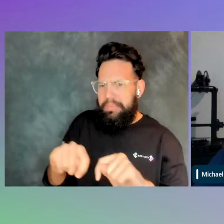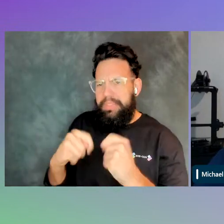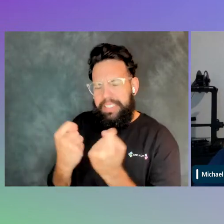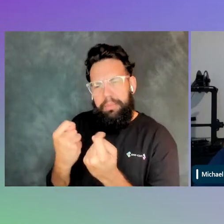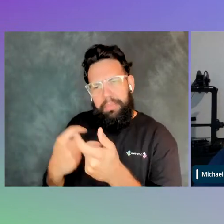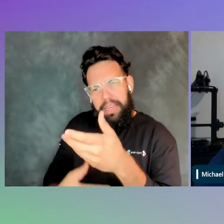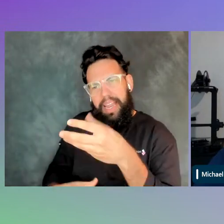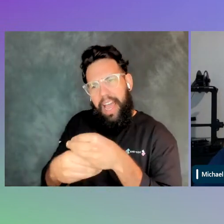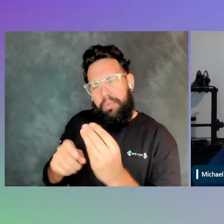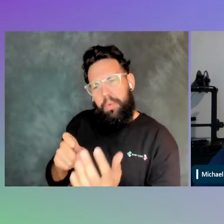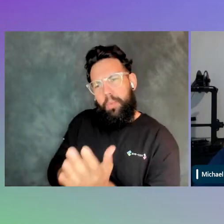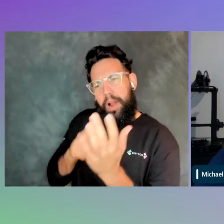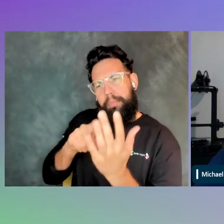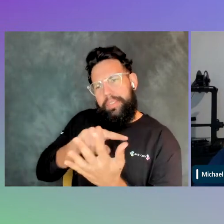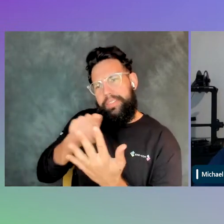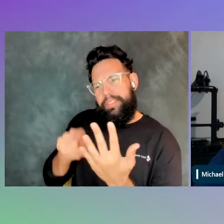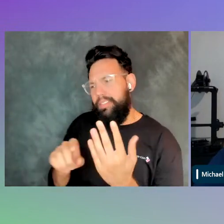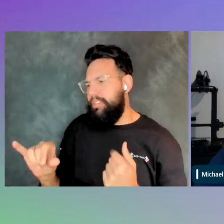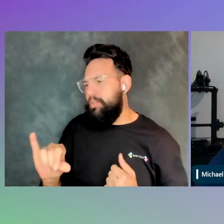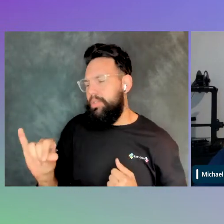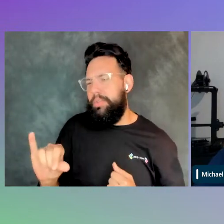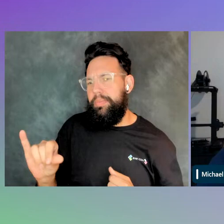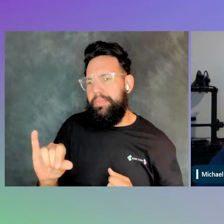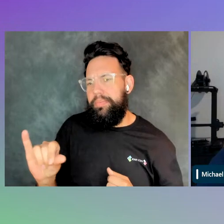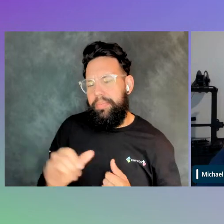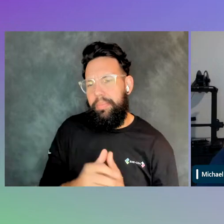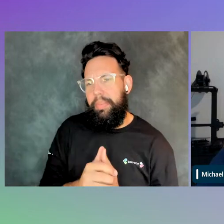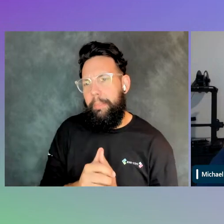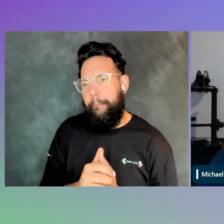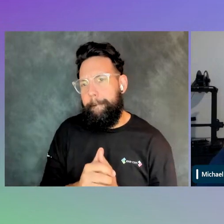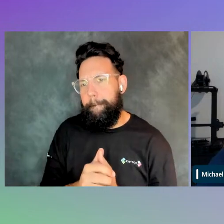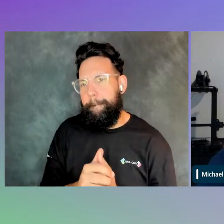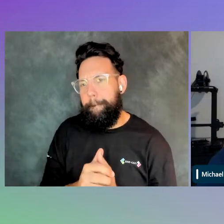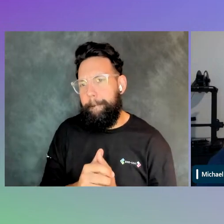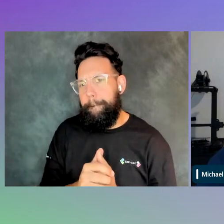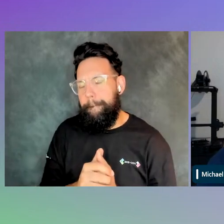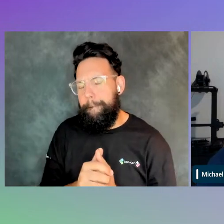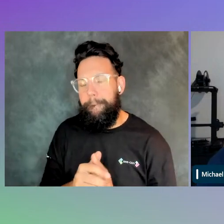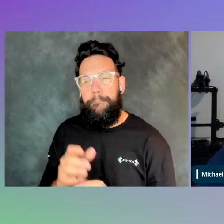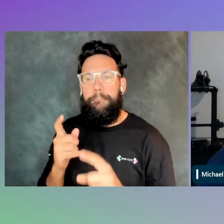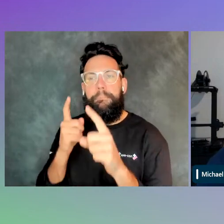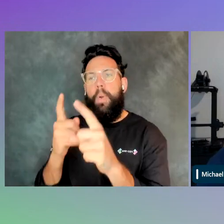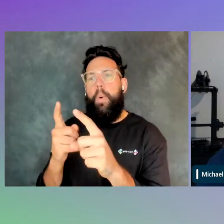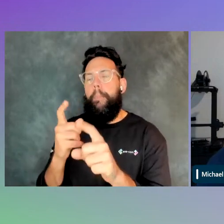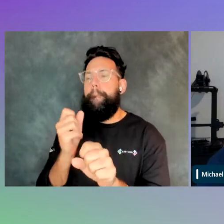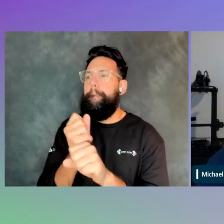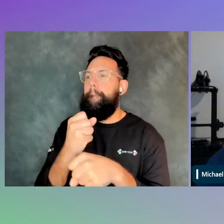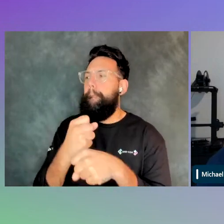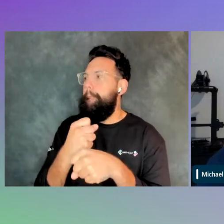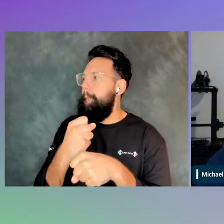talk about making a better development flow.